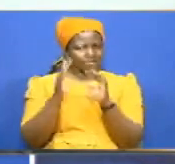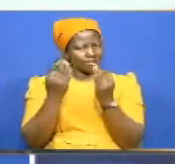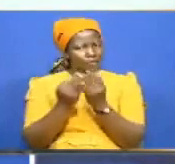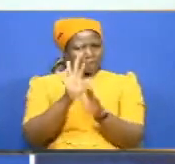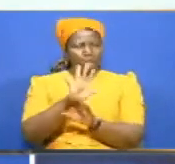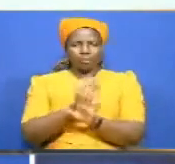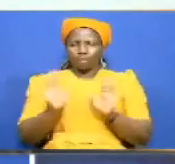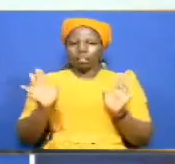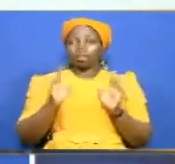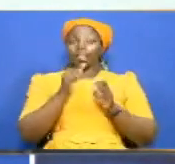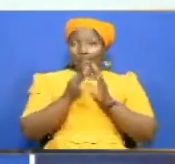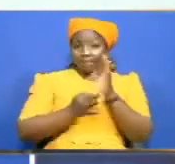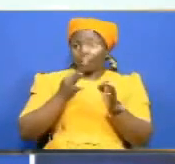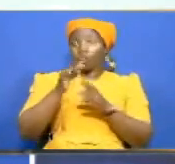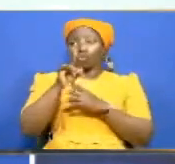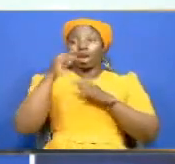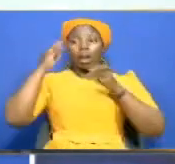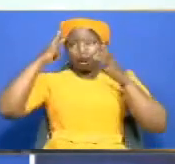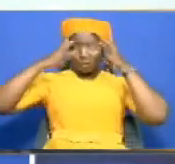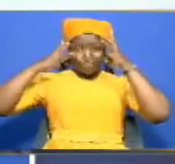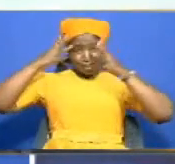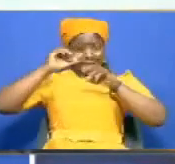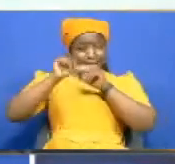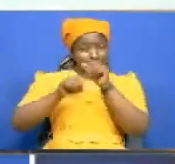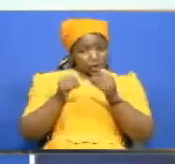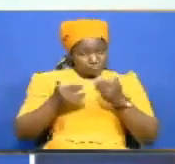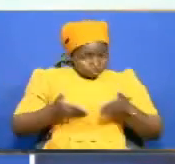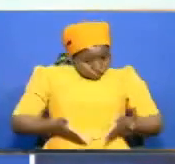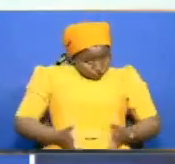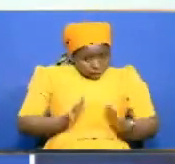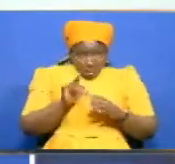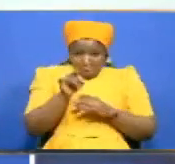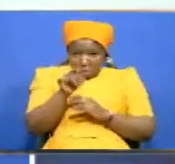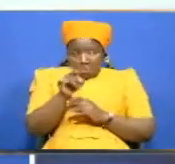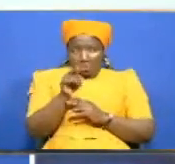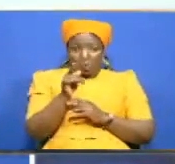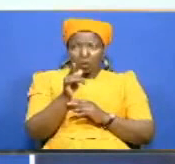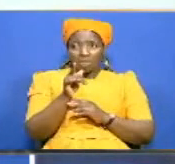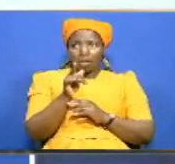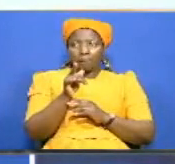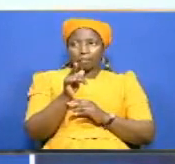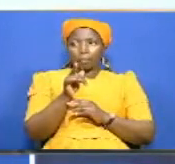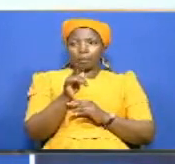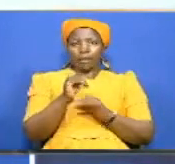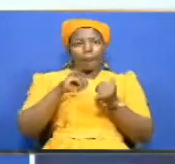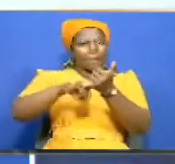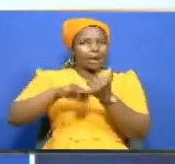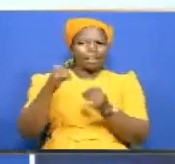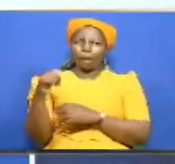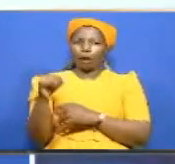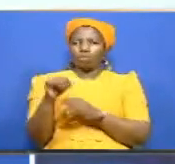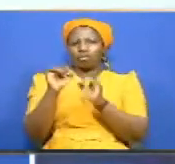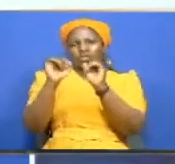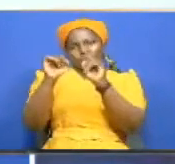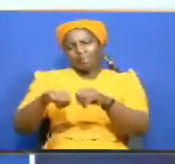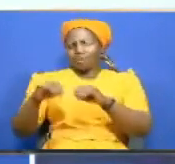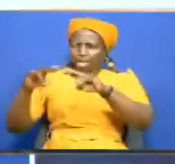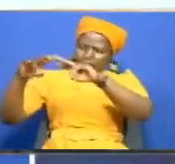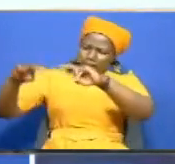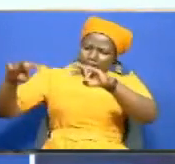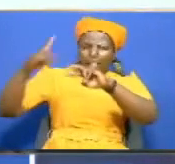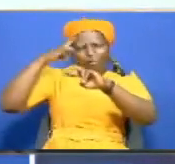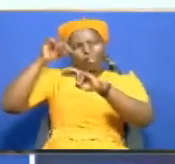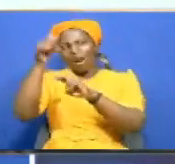really worried about conceiving and you're not, for example, married, then you can look for